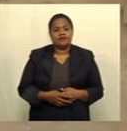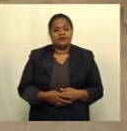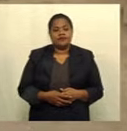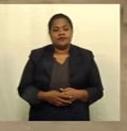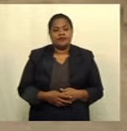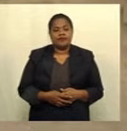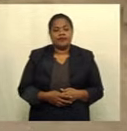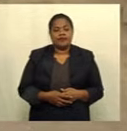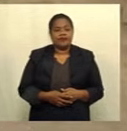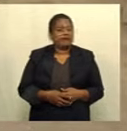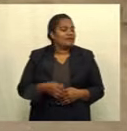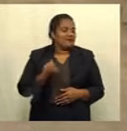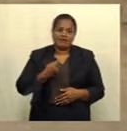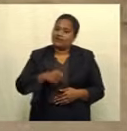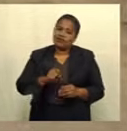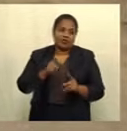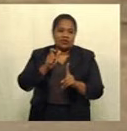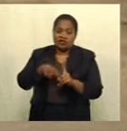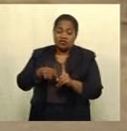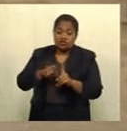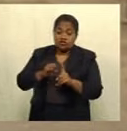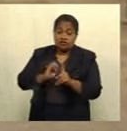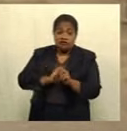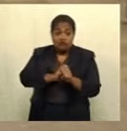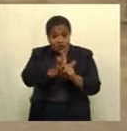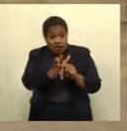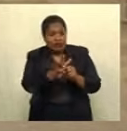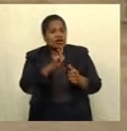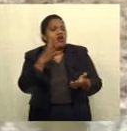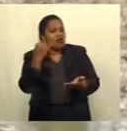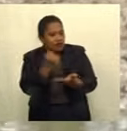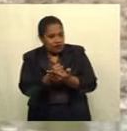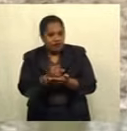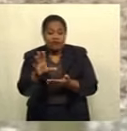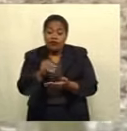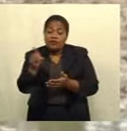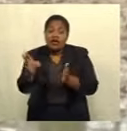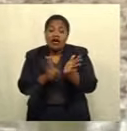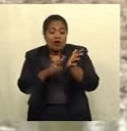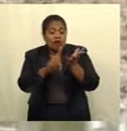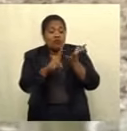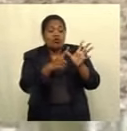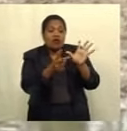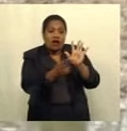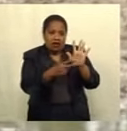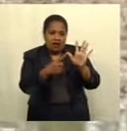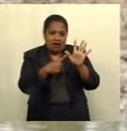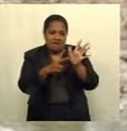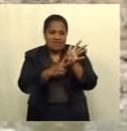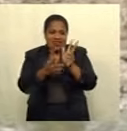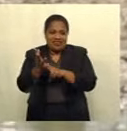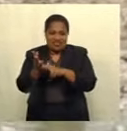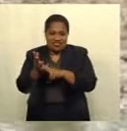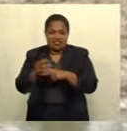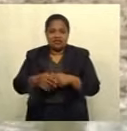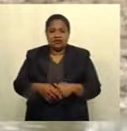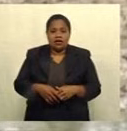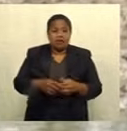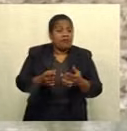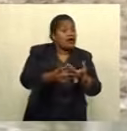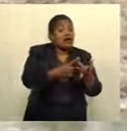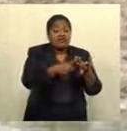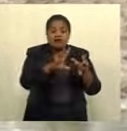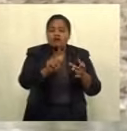No cases of COVID-19 has been confirmed within the Moana village boundaries, despite few cases emerging from